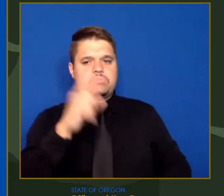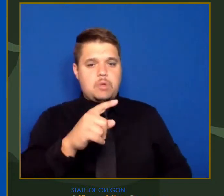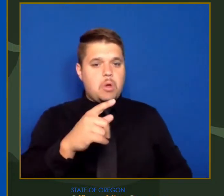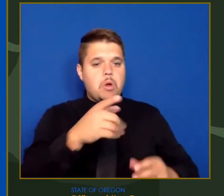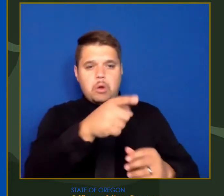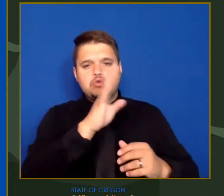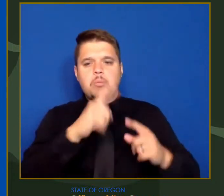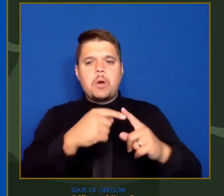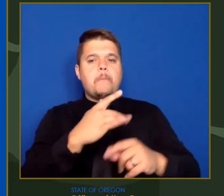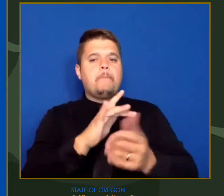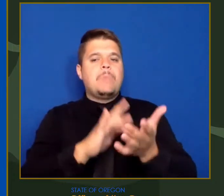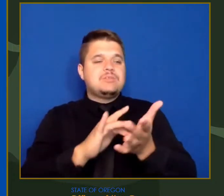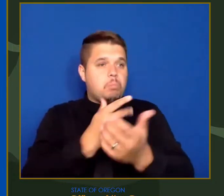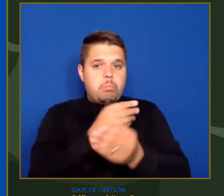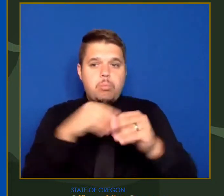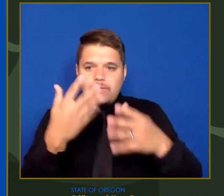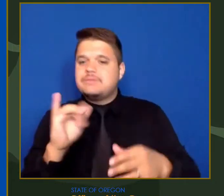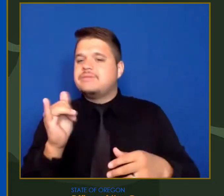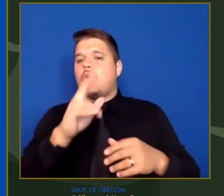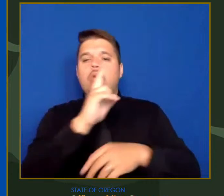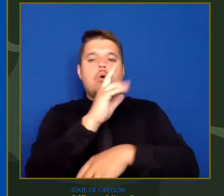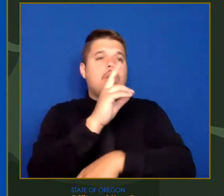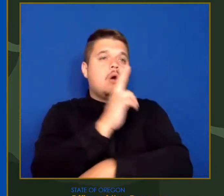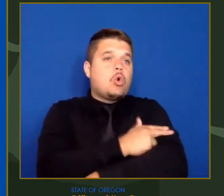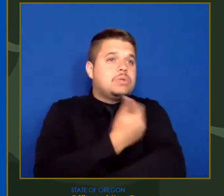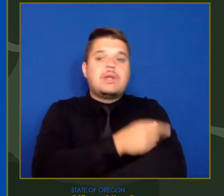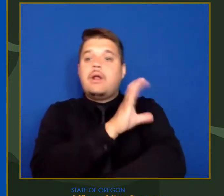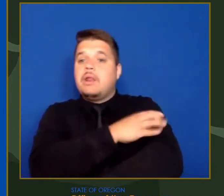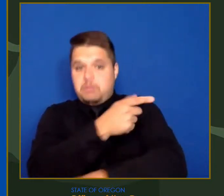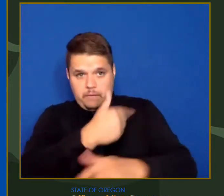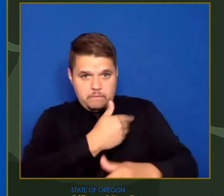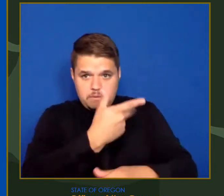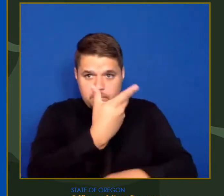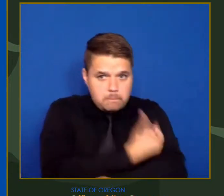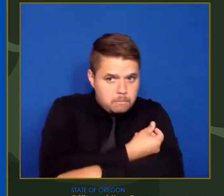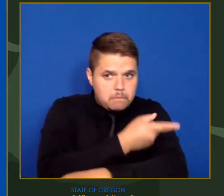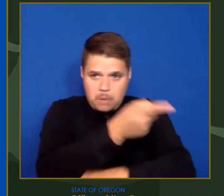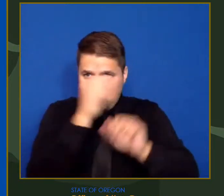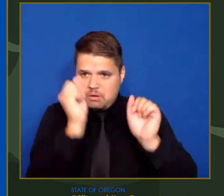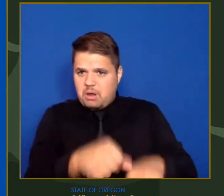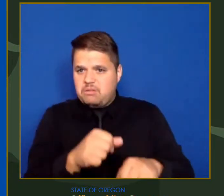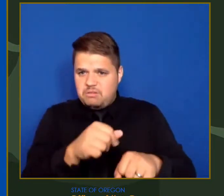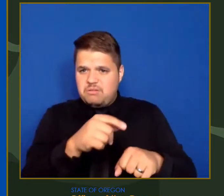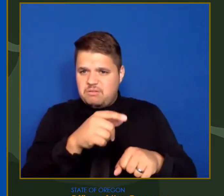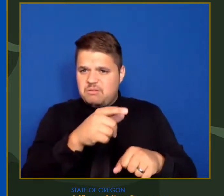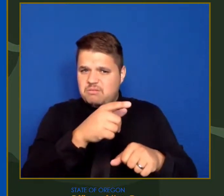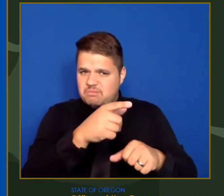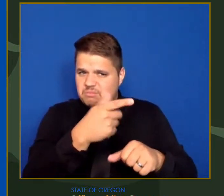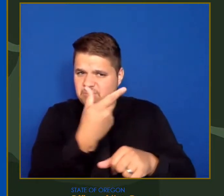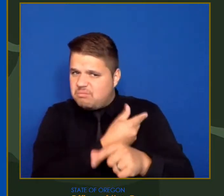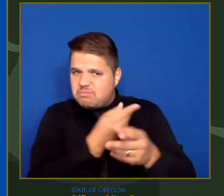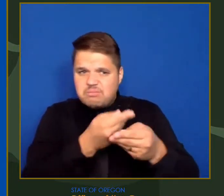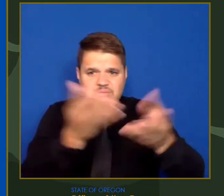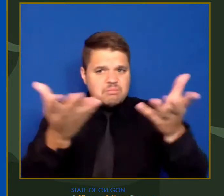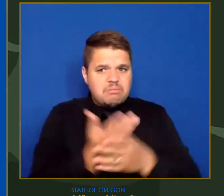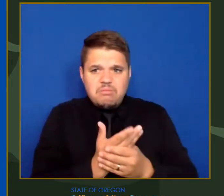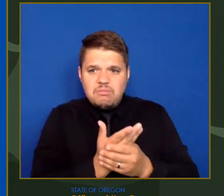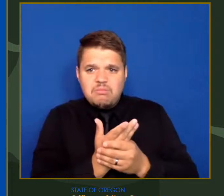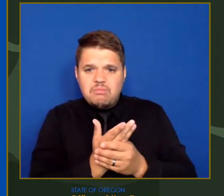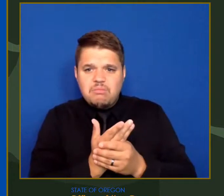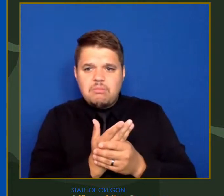Are we there right now? Do they have that available to give to their patients? And also, are you going to be working with businesses to